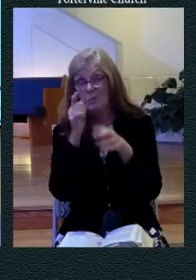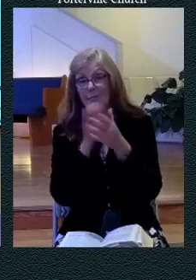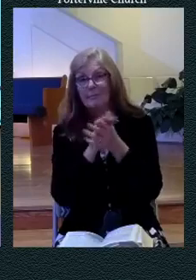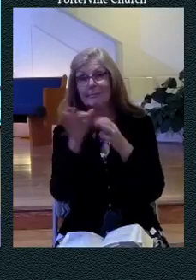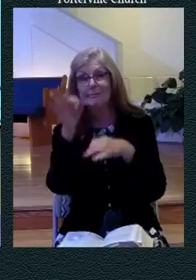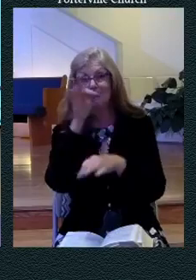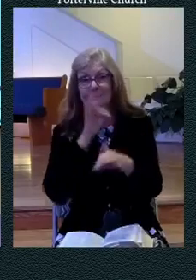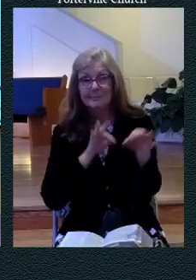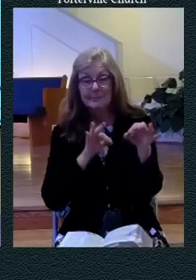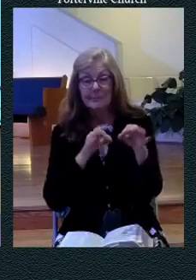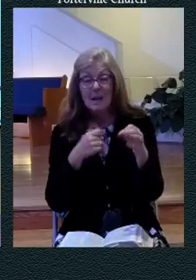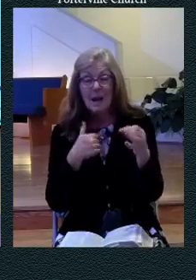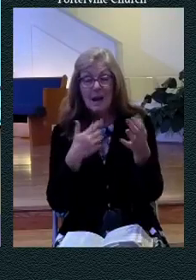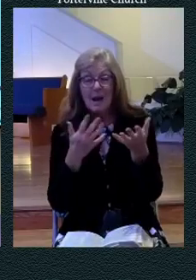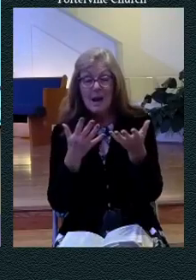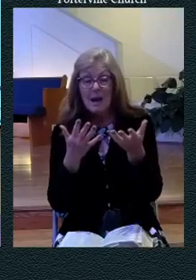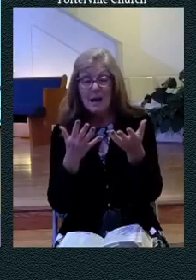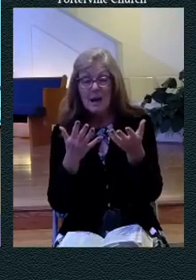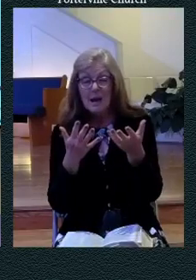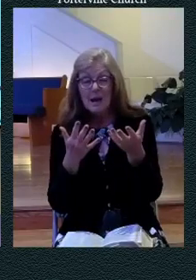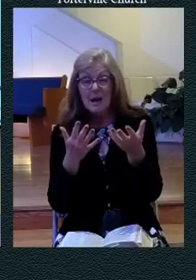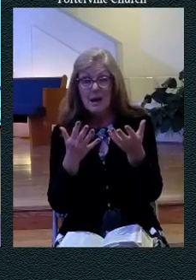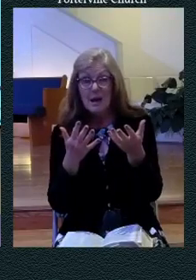So now